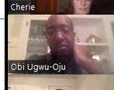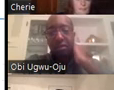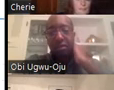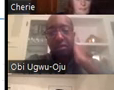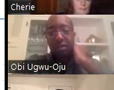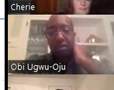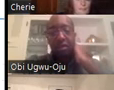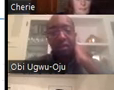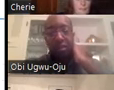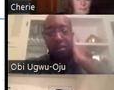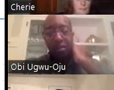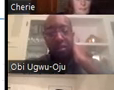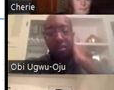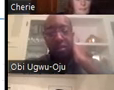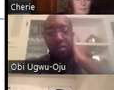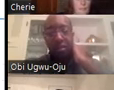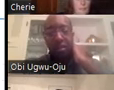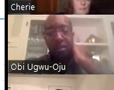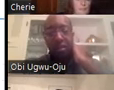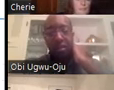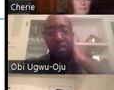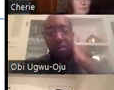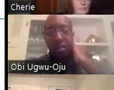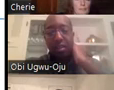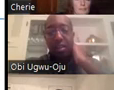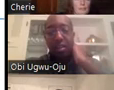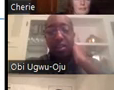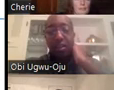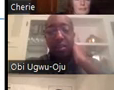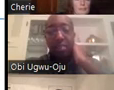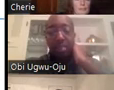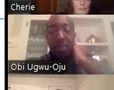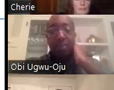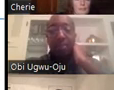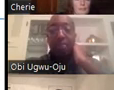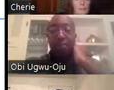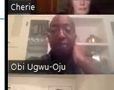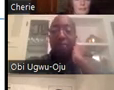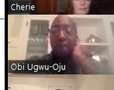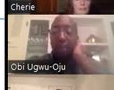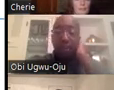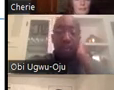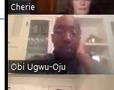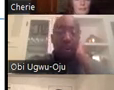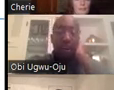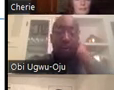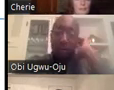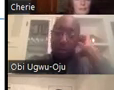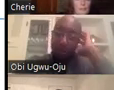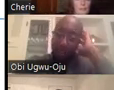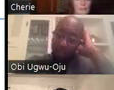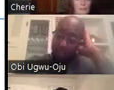happen? That's another thought. Because it can happen, because you run doesn't mean you're going to win.